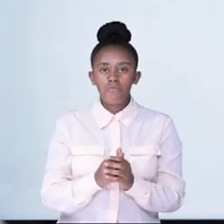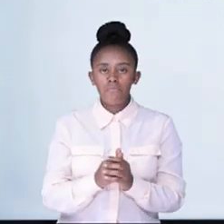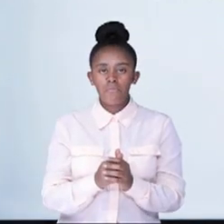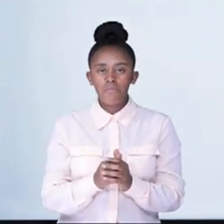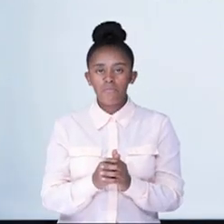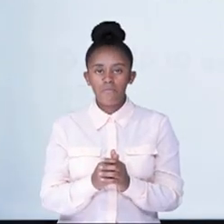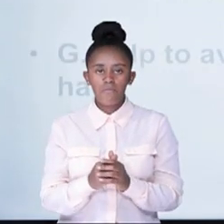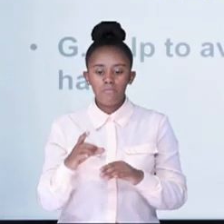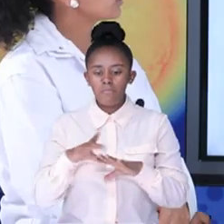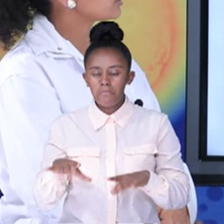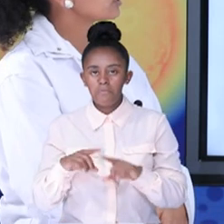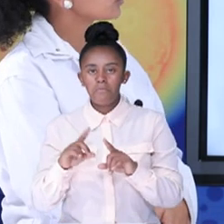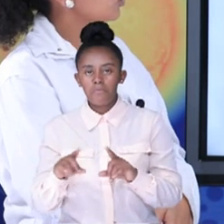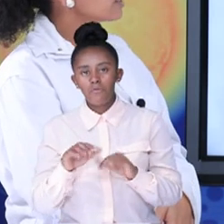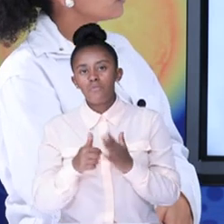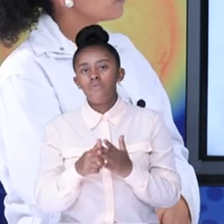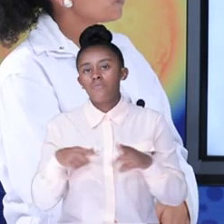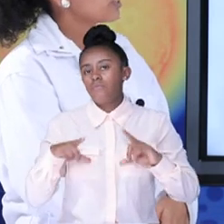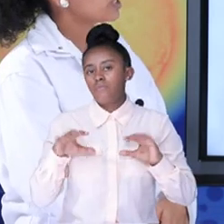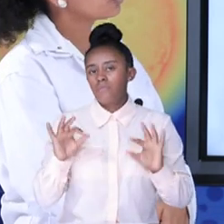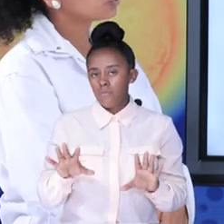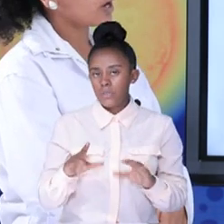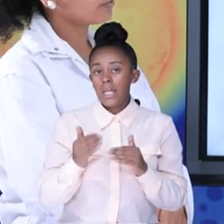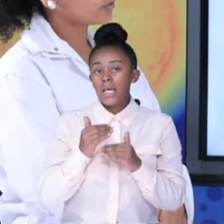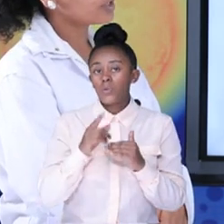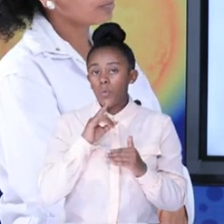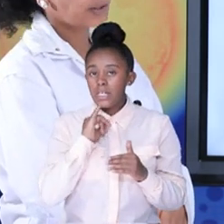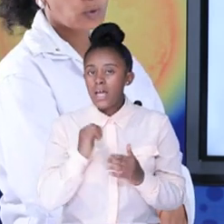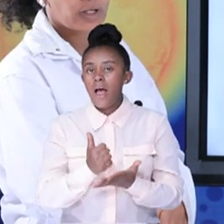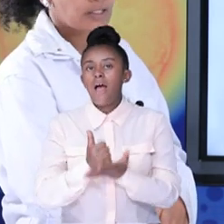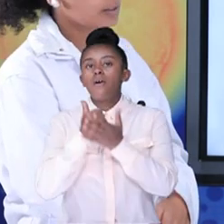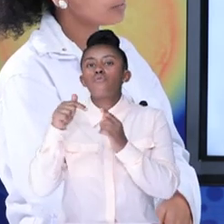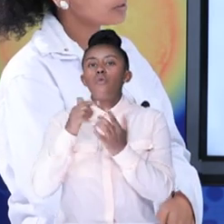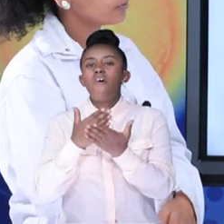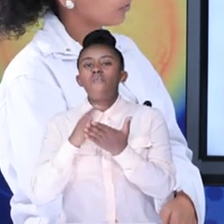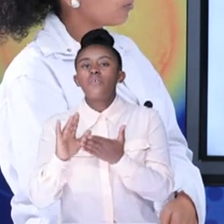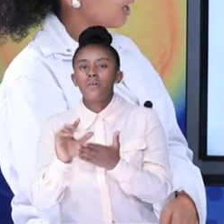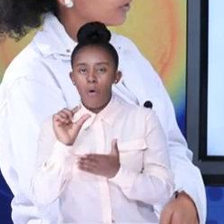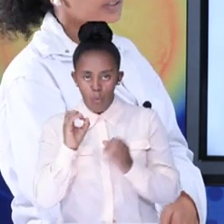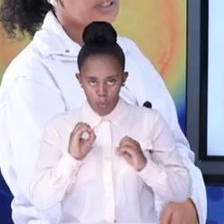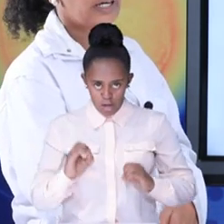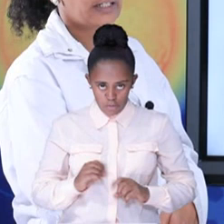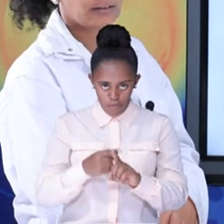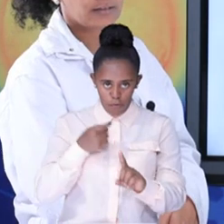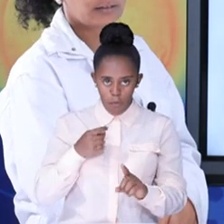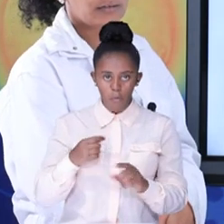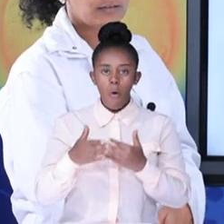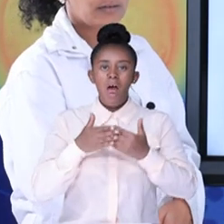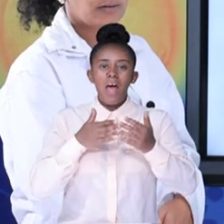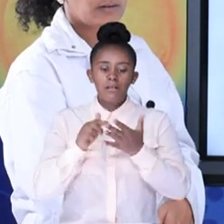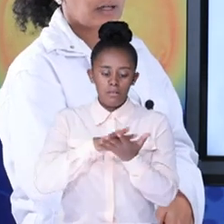also non-living. Okay, the next one, help to avoid microorganisms from our